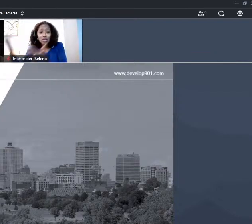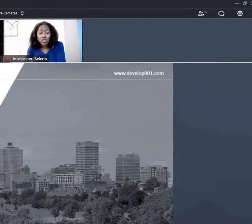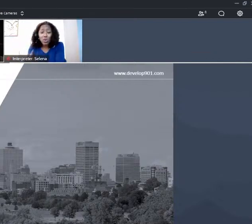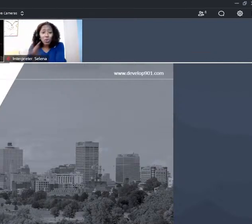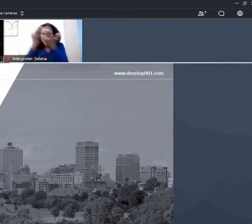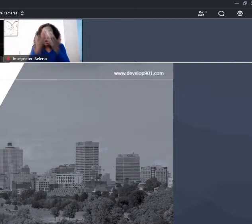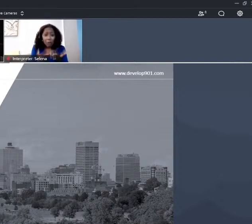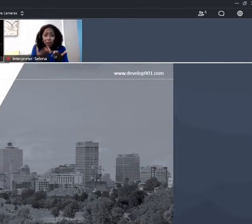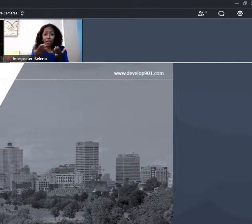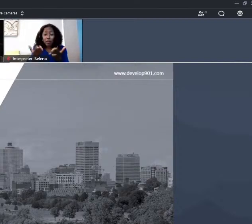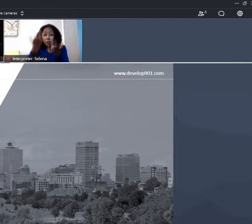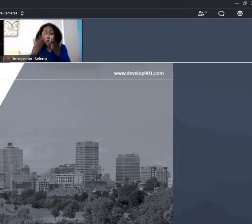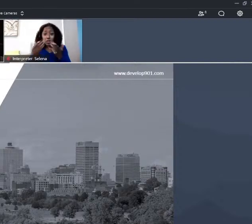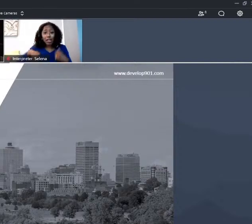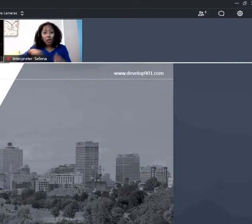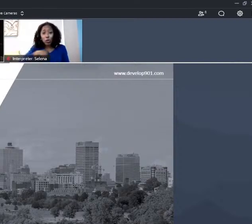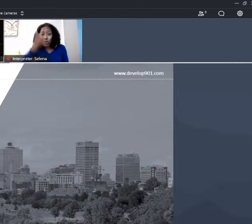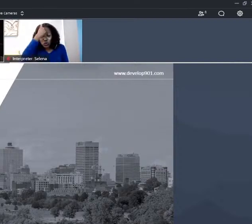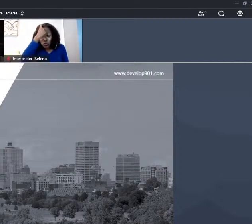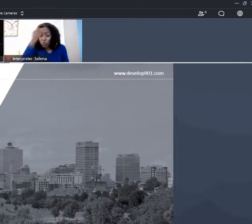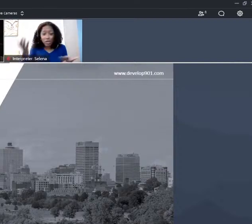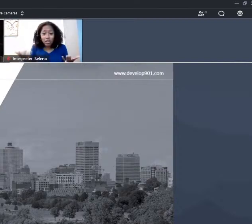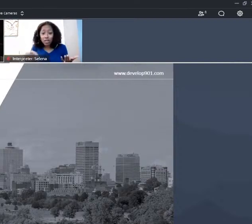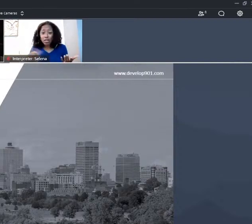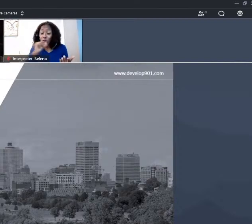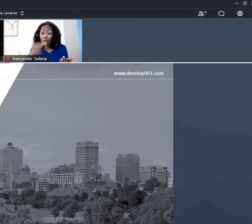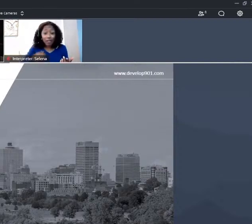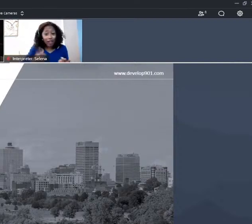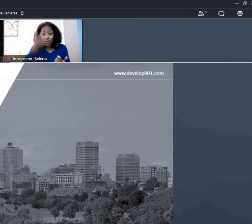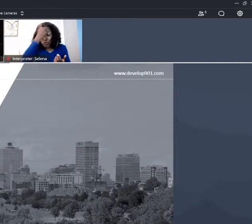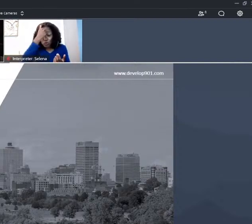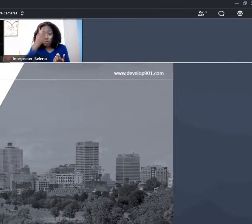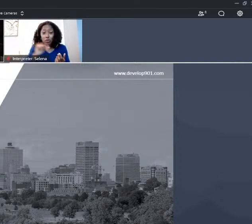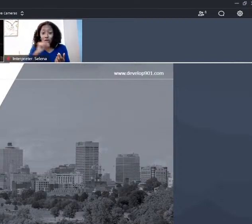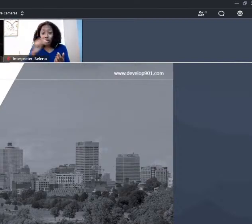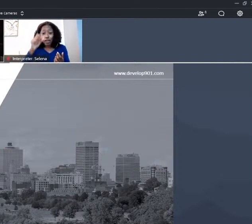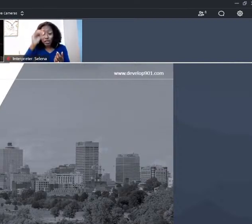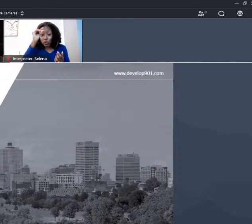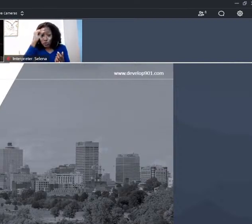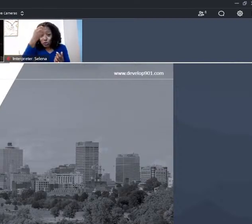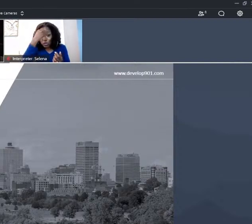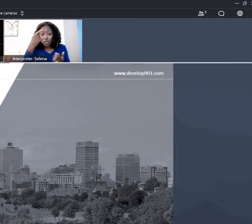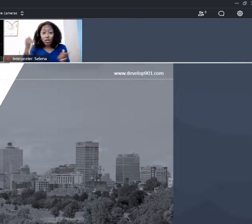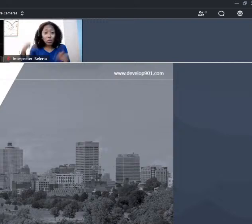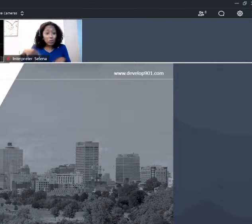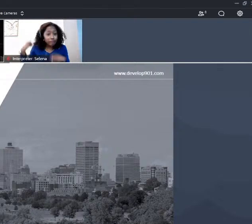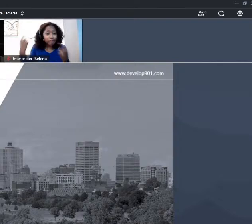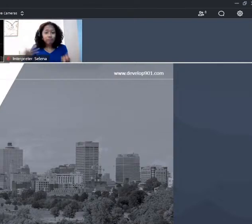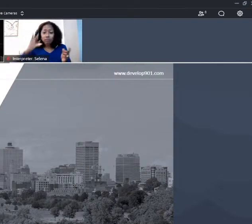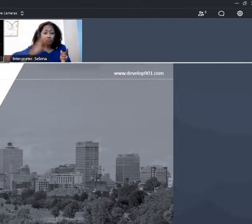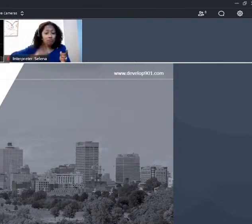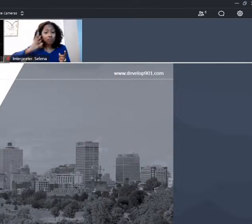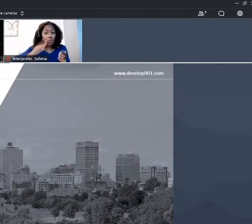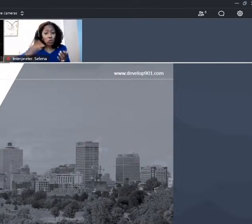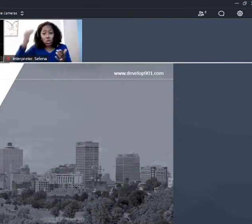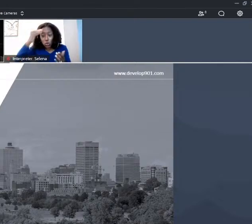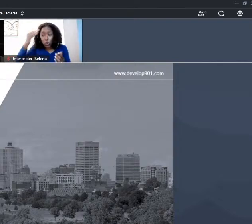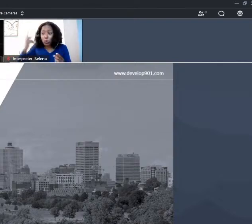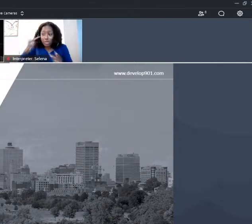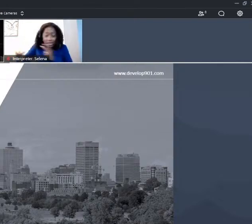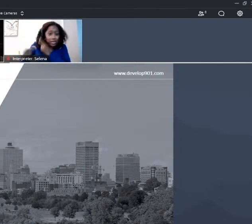we idiots, okay? We are not that. You know, we've been done that way for quite a while.